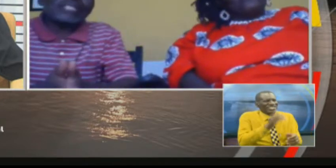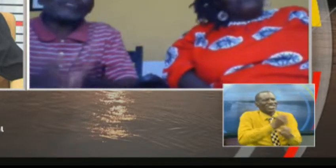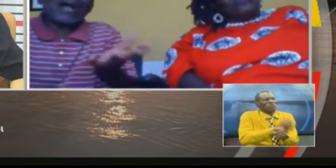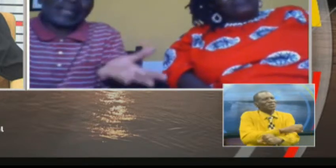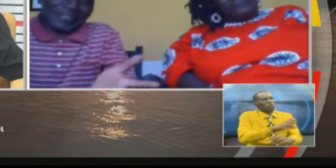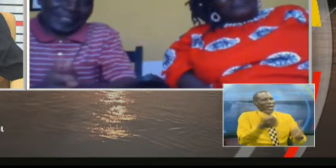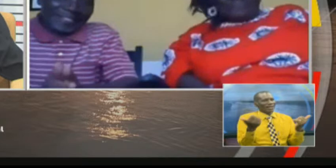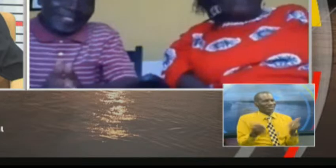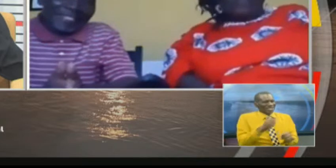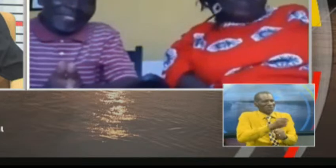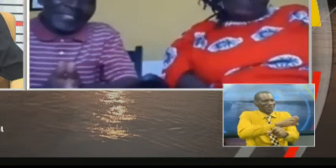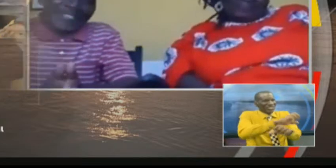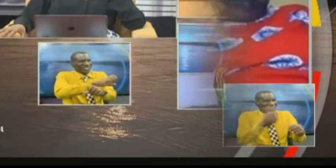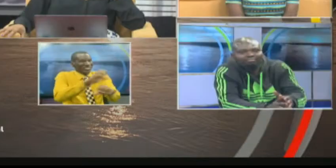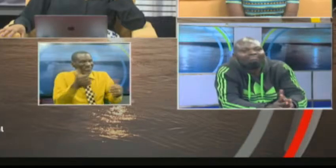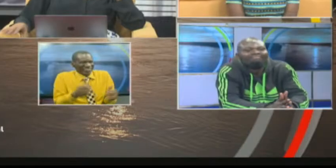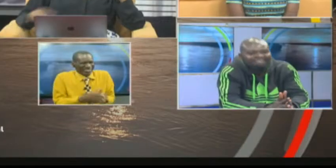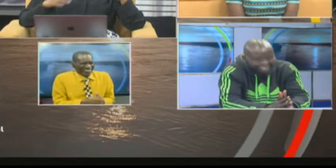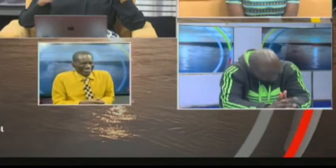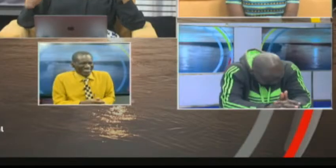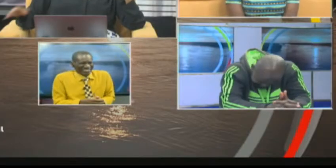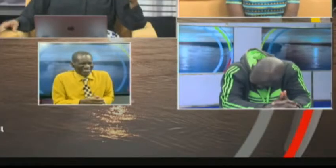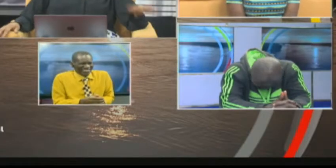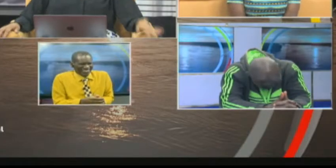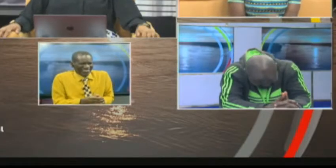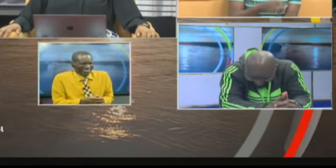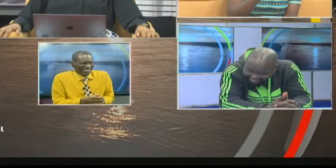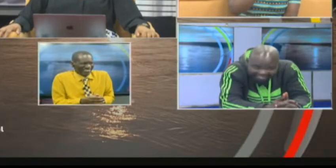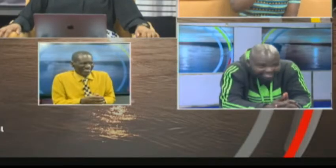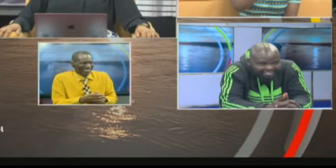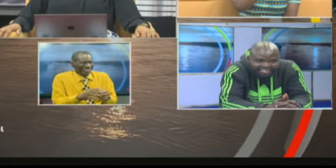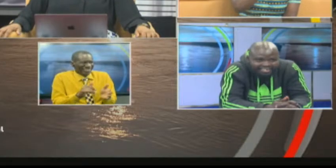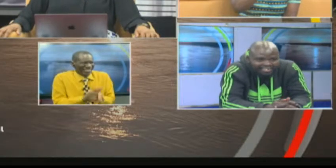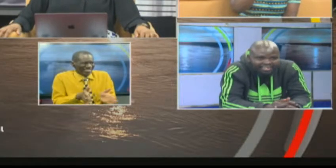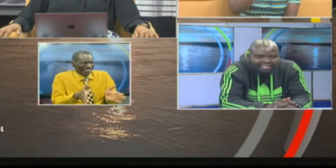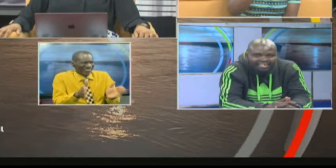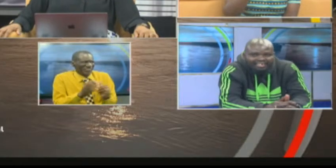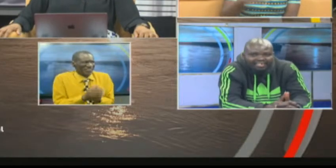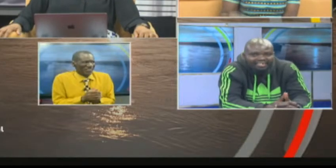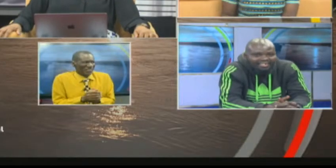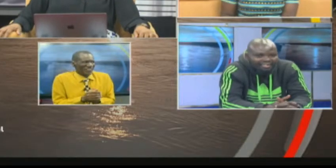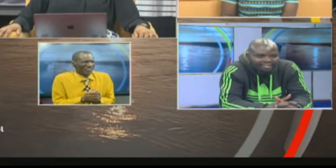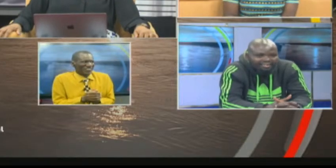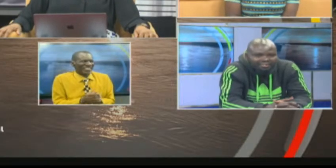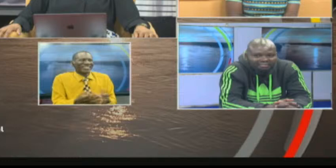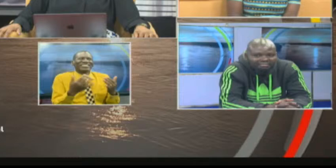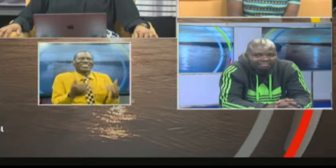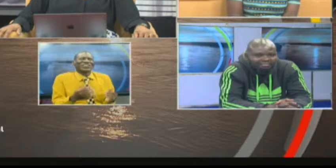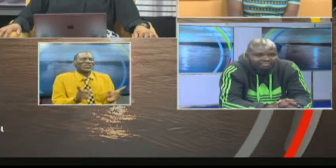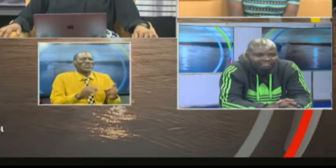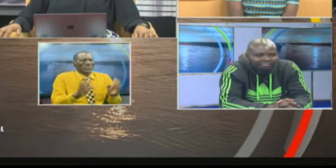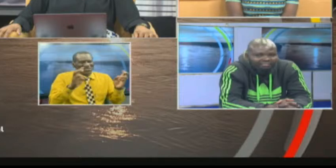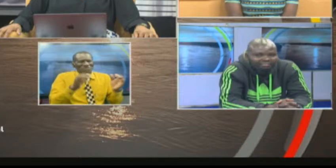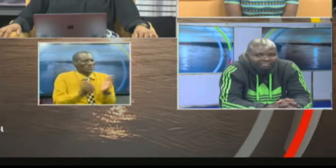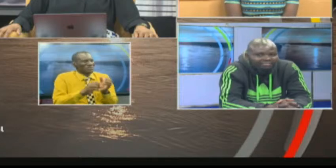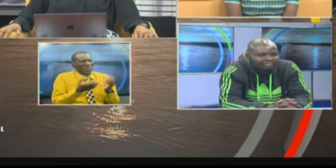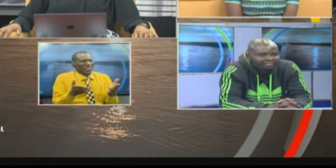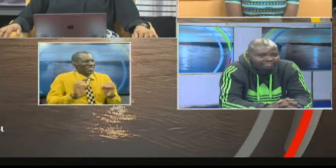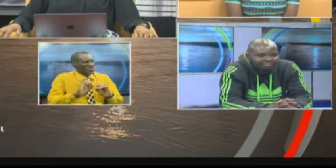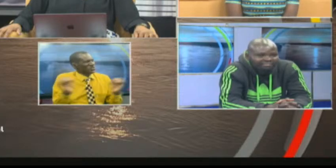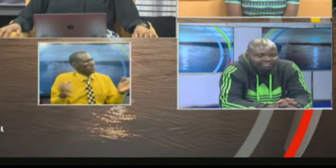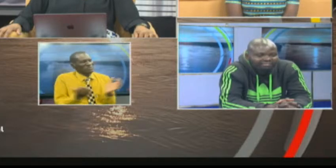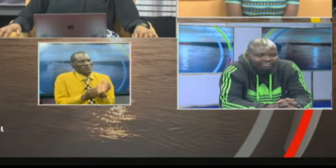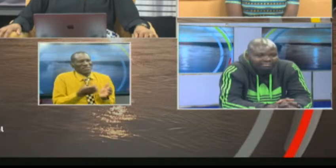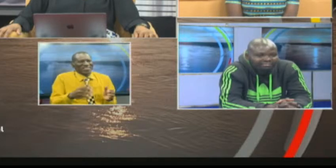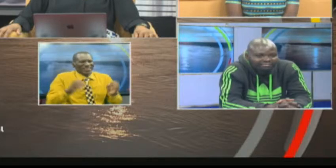And it works. So And you- with that one, don't have any issue at all. Excellent,